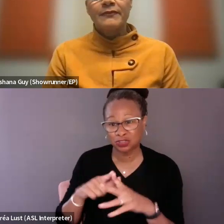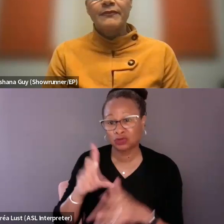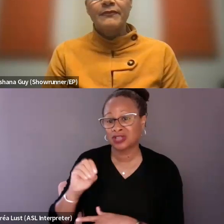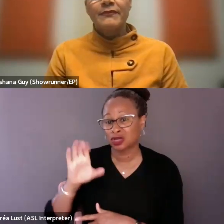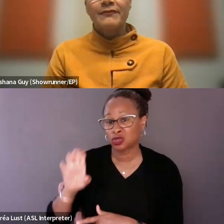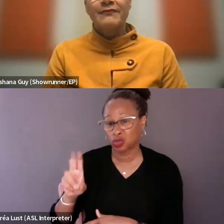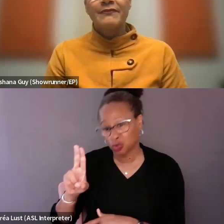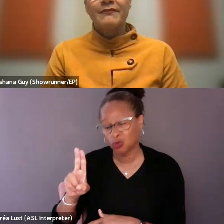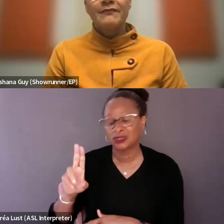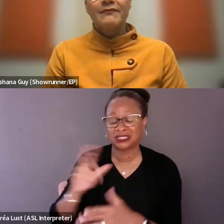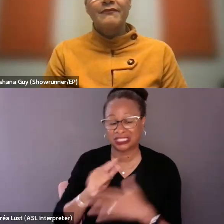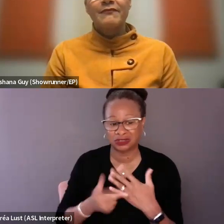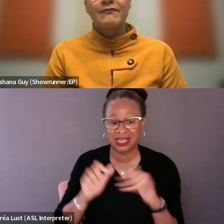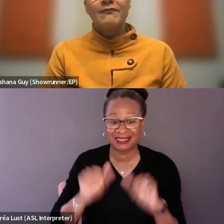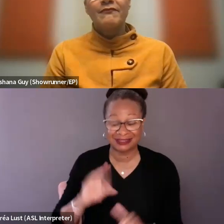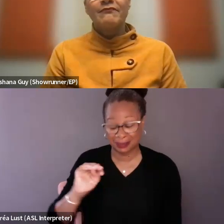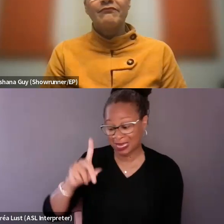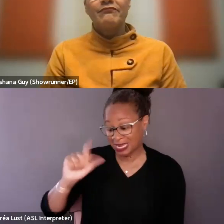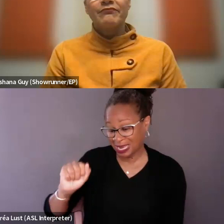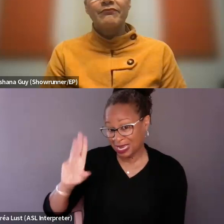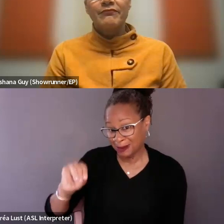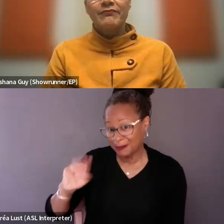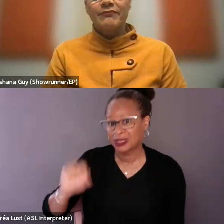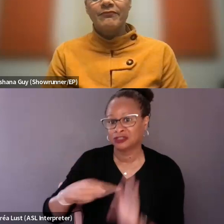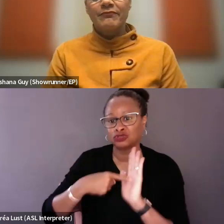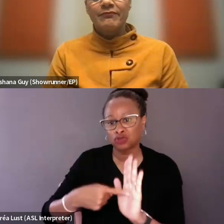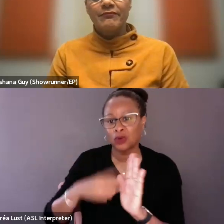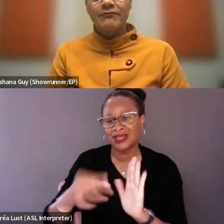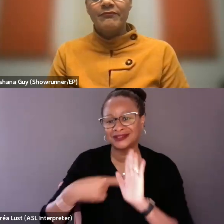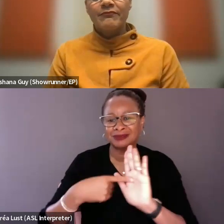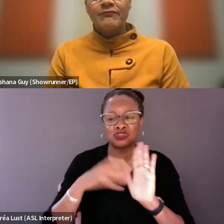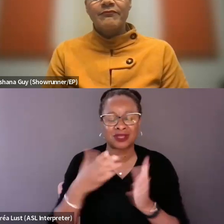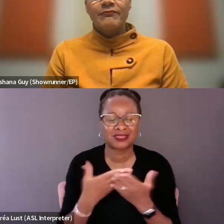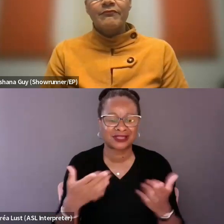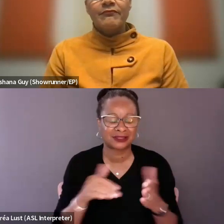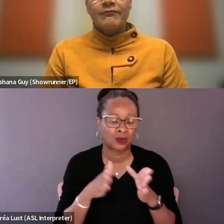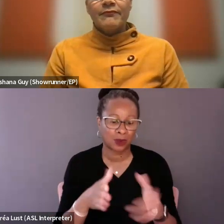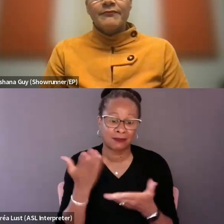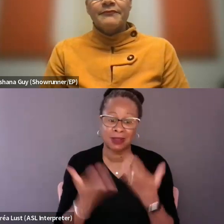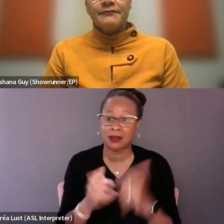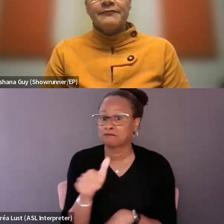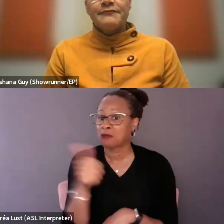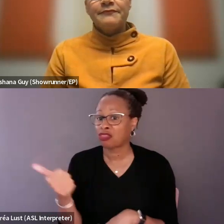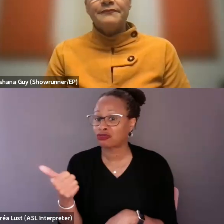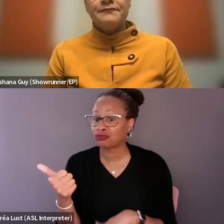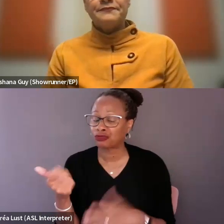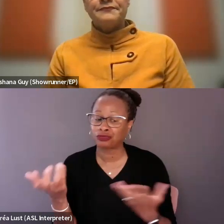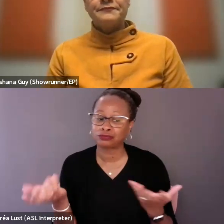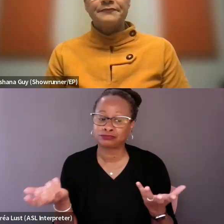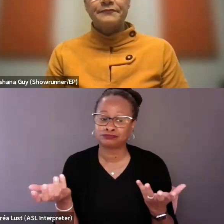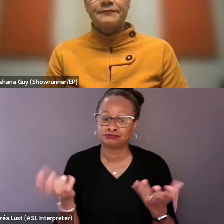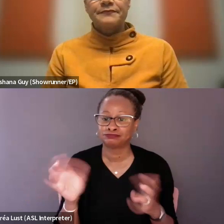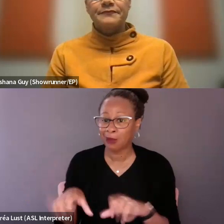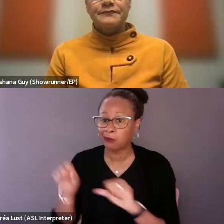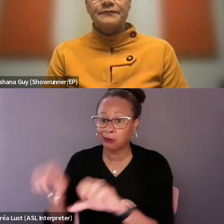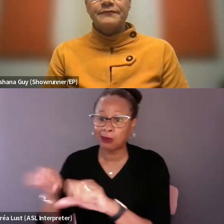that this medium can show and really demonstrate things in a way that, you know, maybe the other